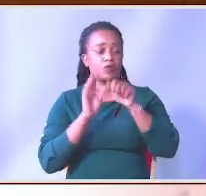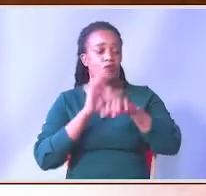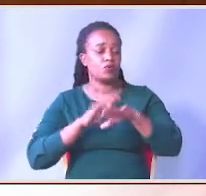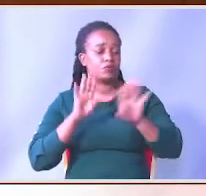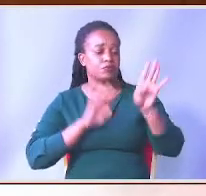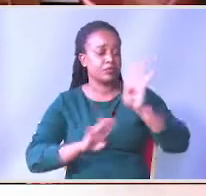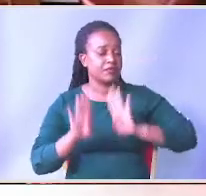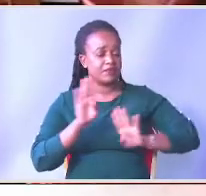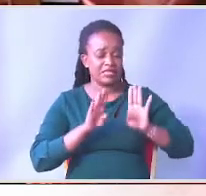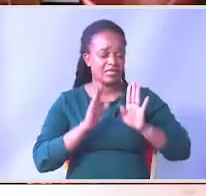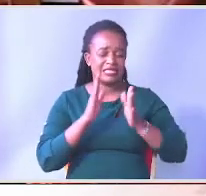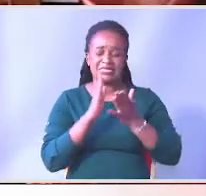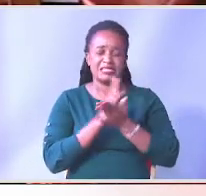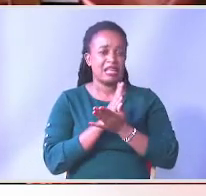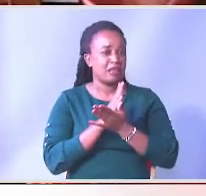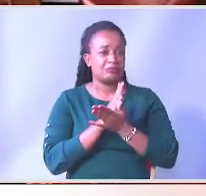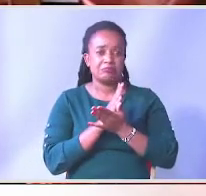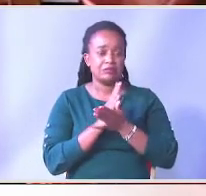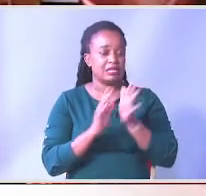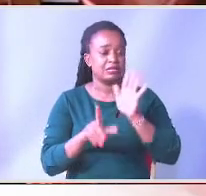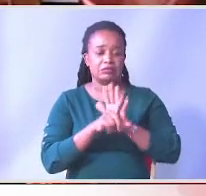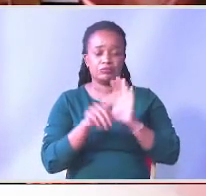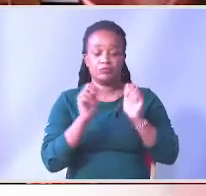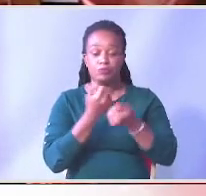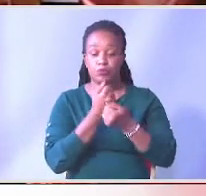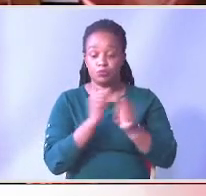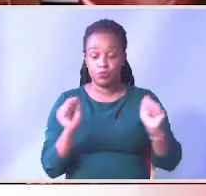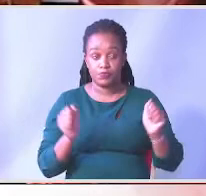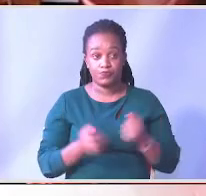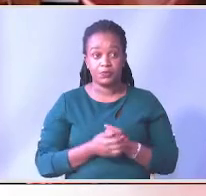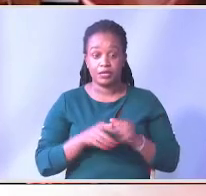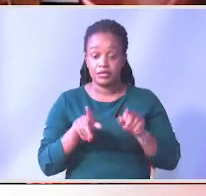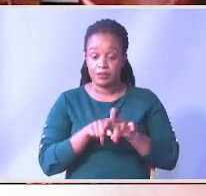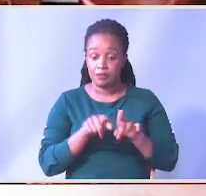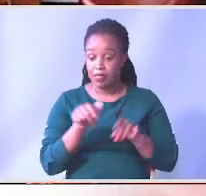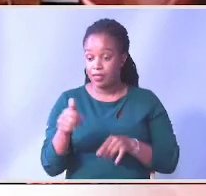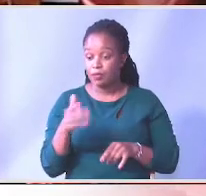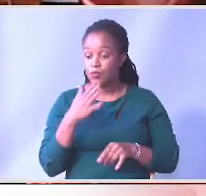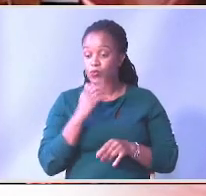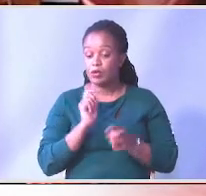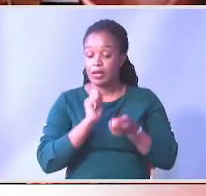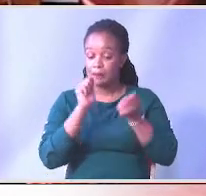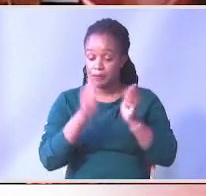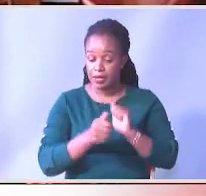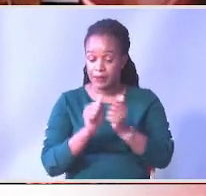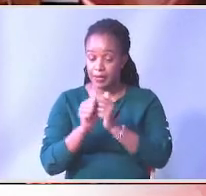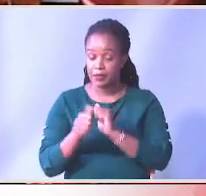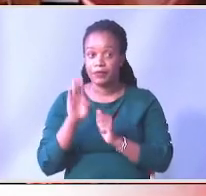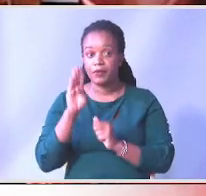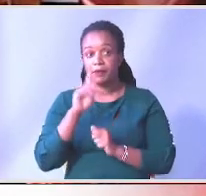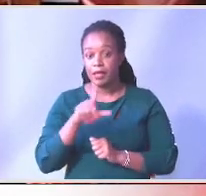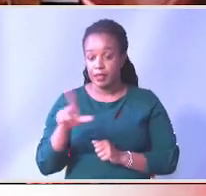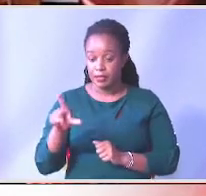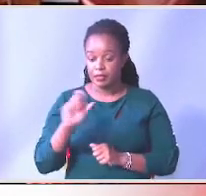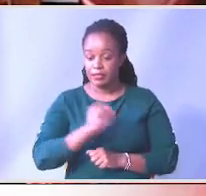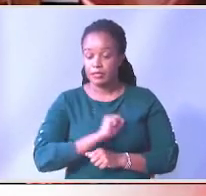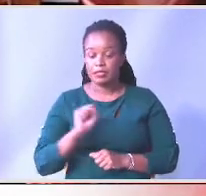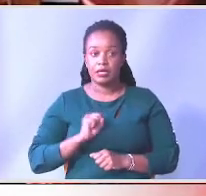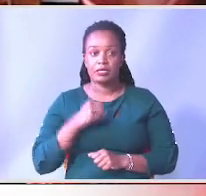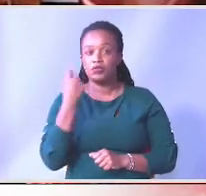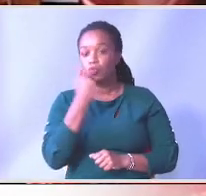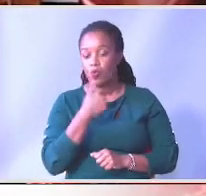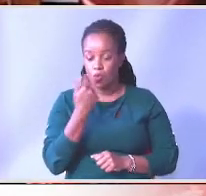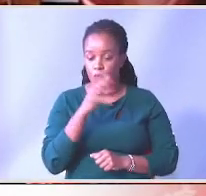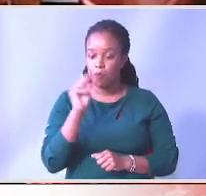be legislated. 6 senators wanted further amendments to the bill with 31 clauses. The senators include Elgeyo Marakwet